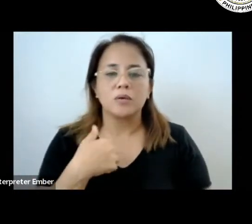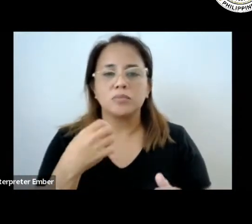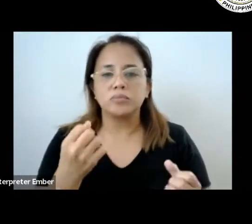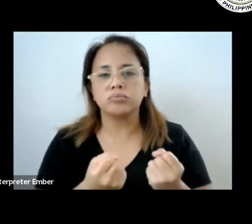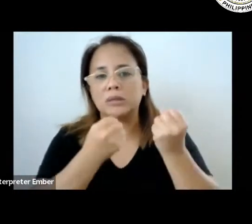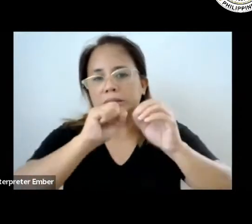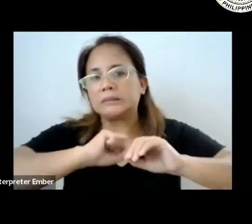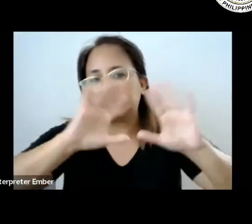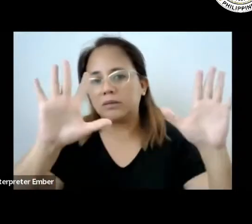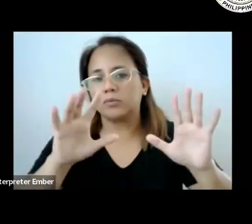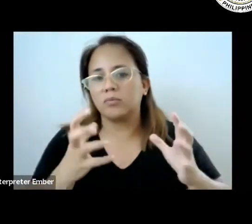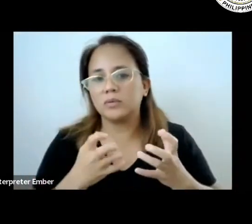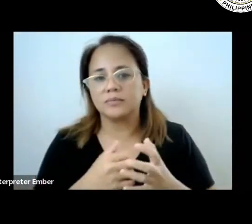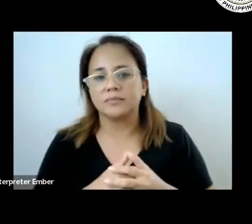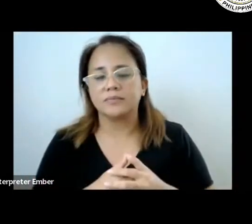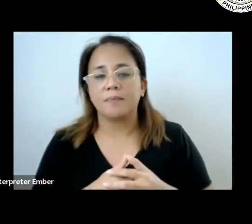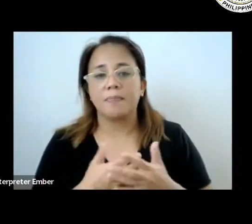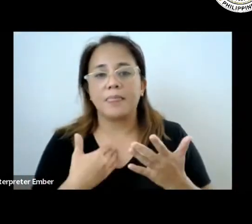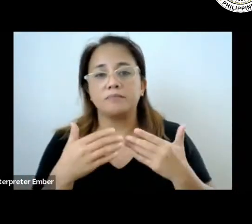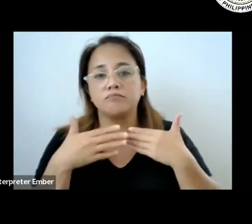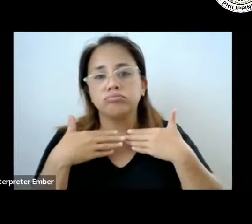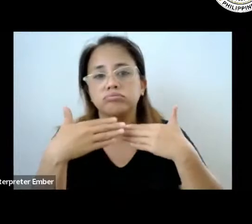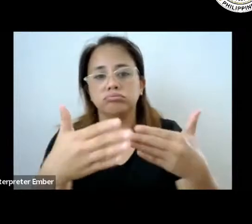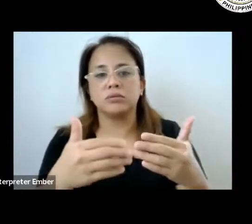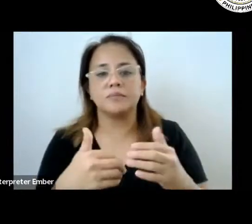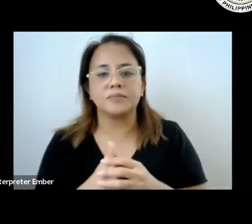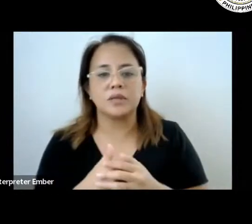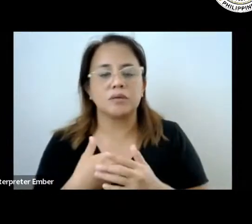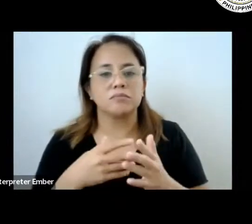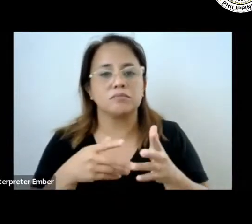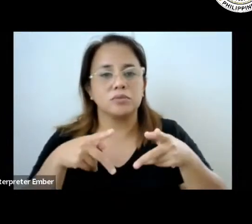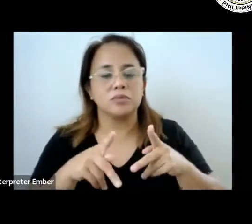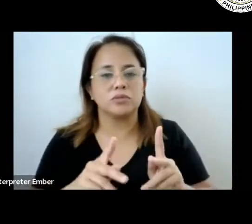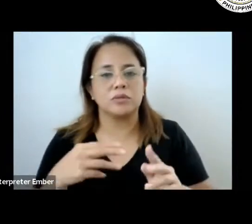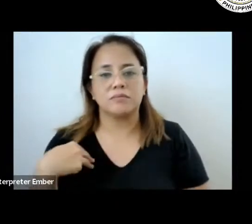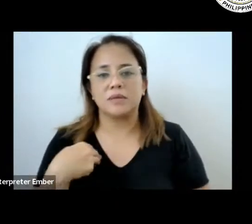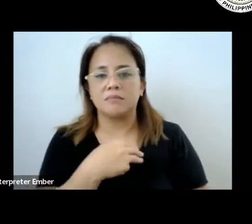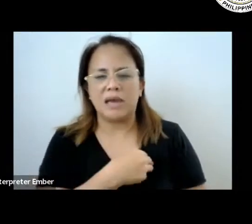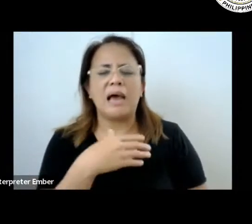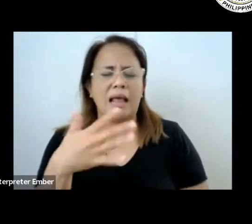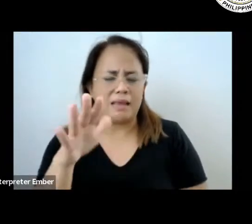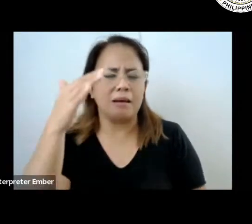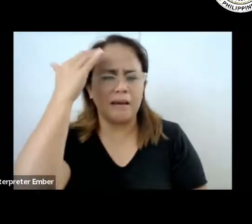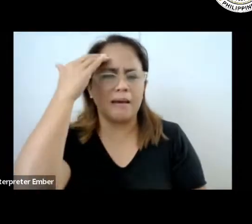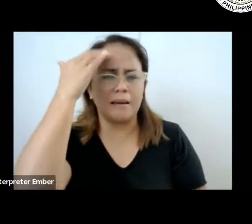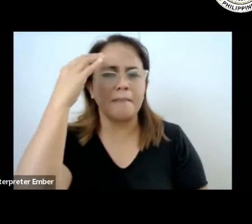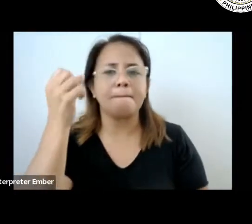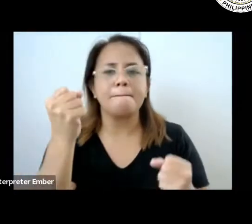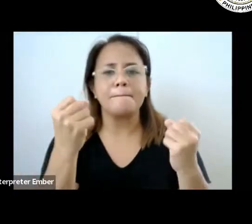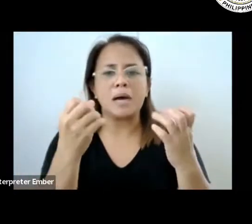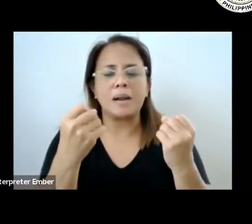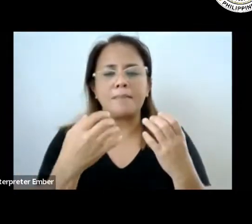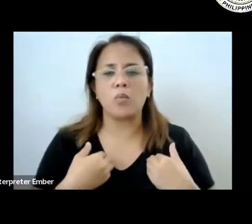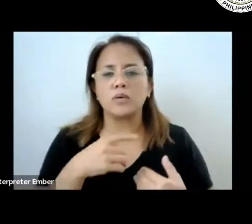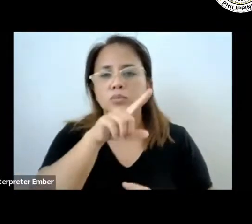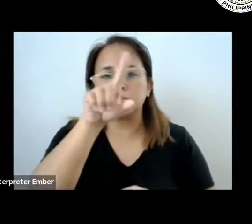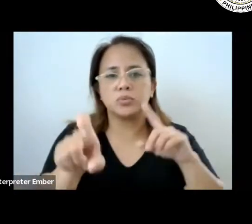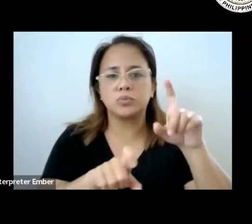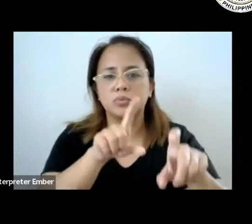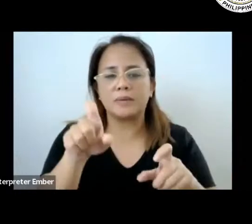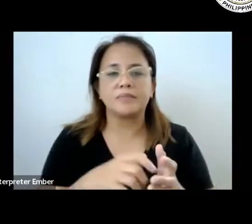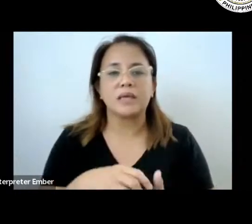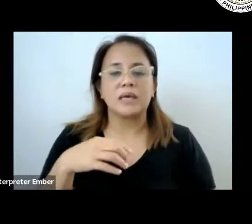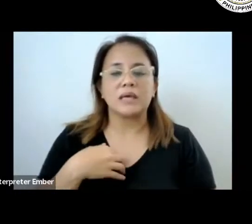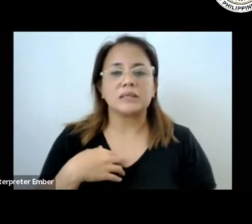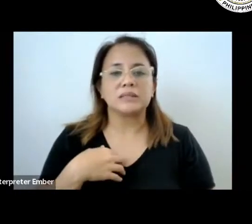on that matter. Before we proceed, with the permission of the members, ano, alam ko maraming gusto magtanong, but si Dr. Casanova has